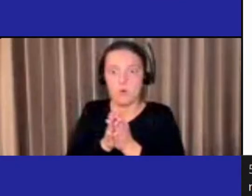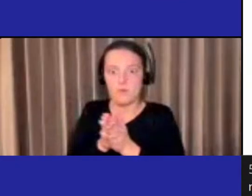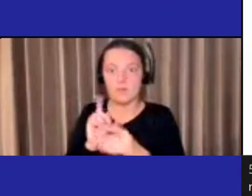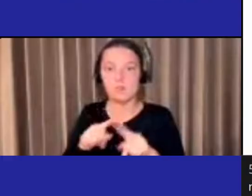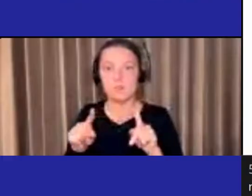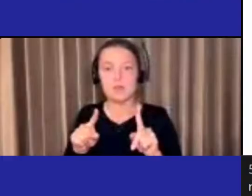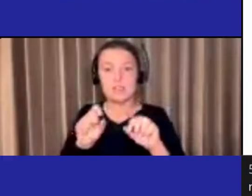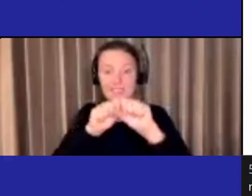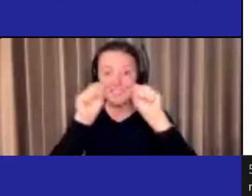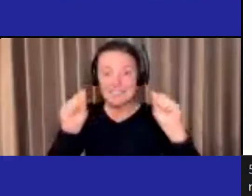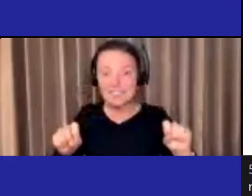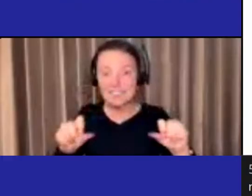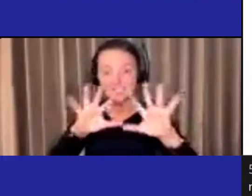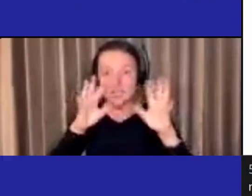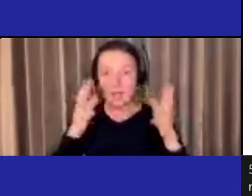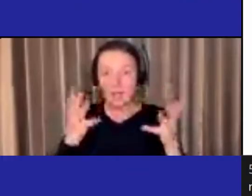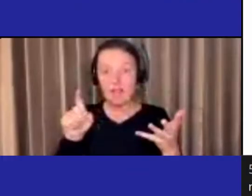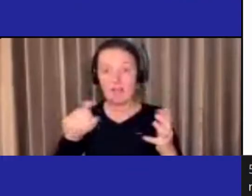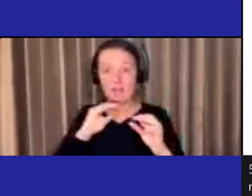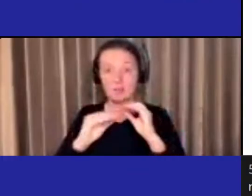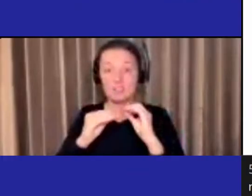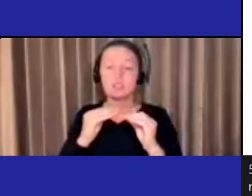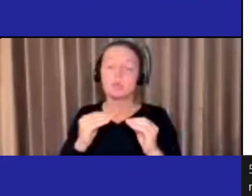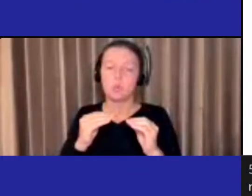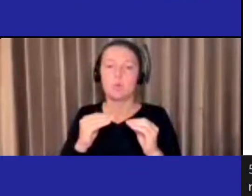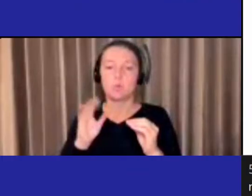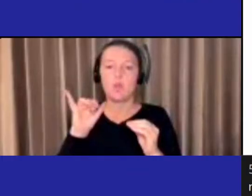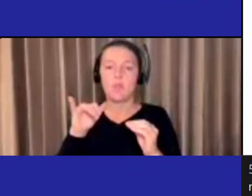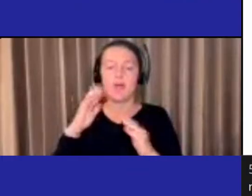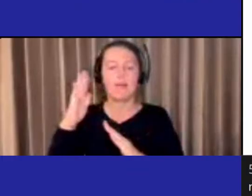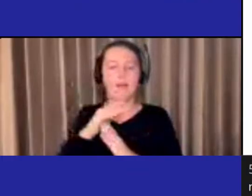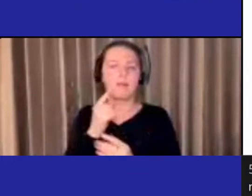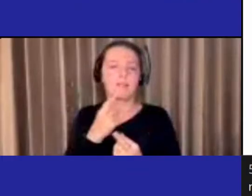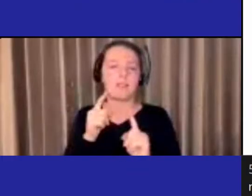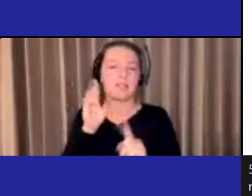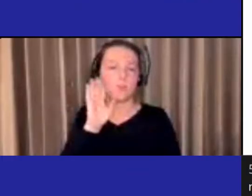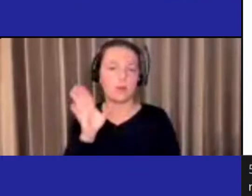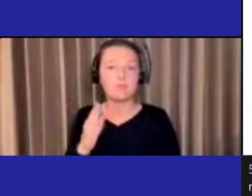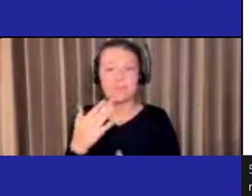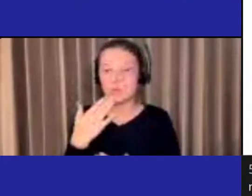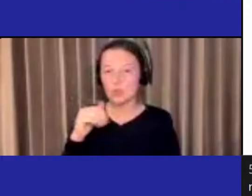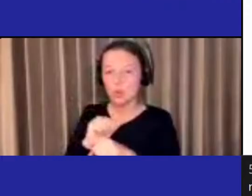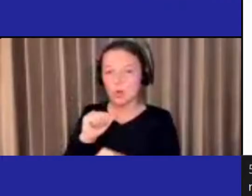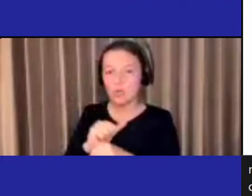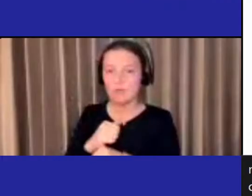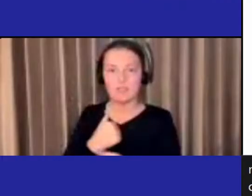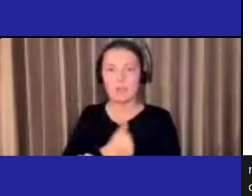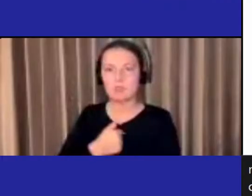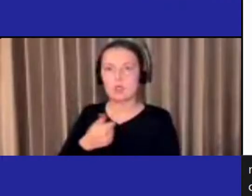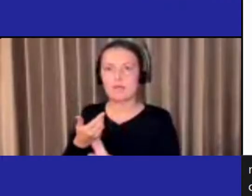system would be the most successful. Anyway, it's good work. I'm sorry, I didn't mean to No, it's